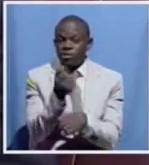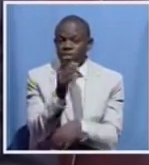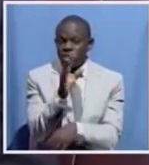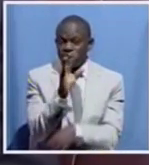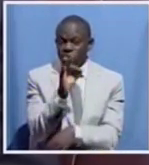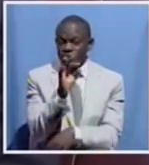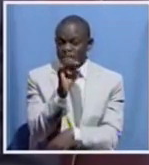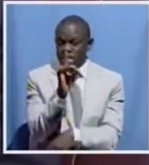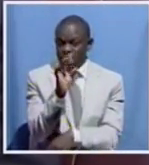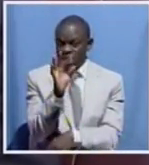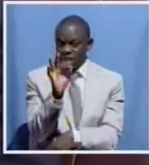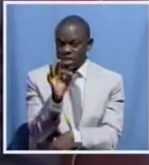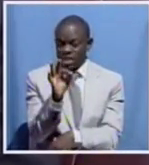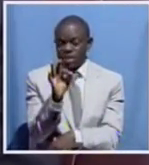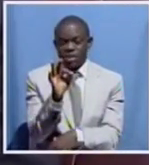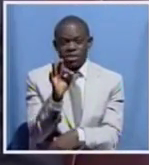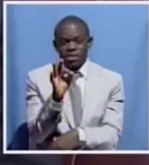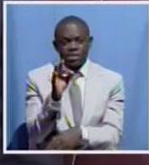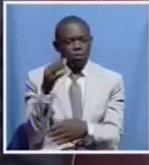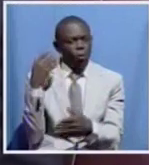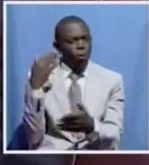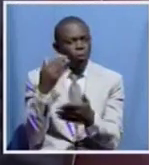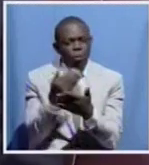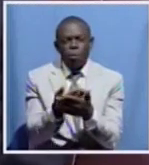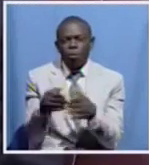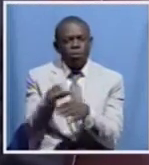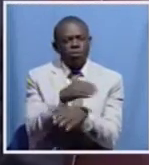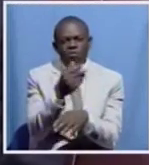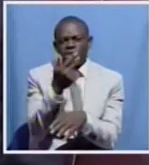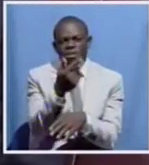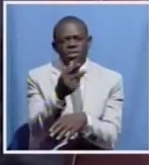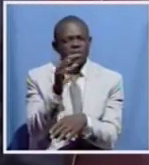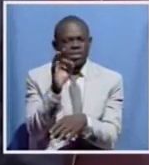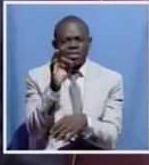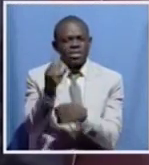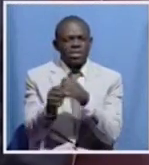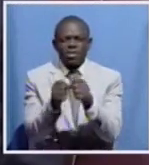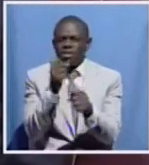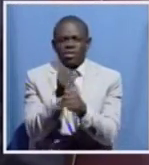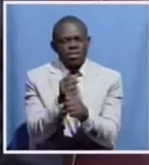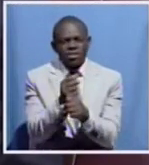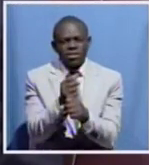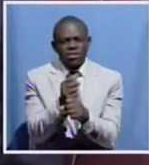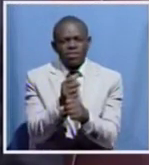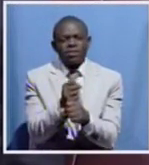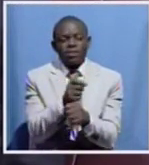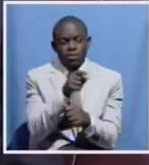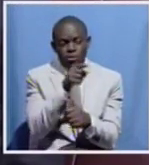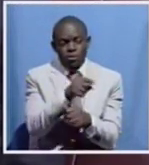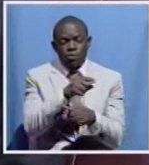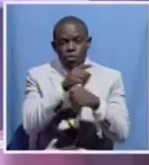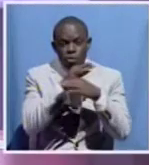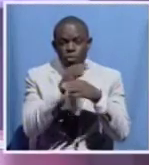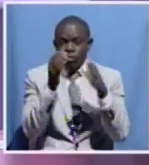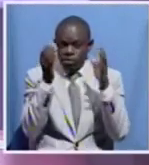years. We came to see Her Honor, the Vice President of the Republic of Zambia, Madam Inongewena. It